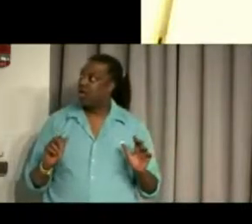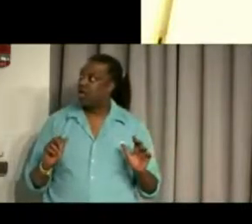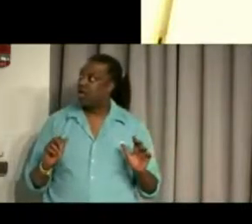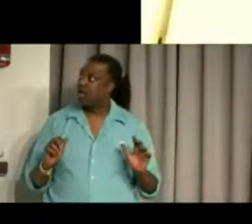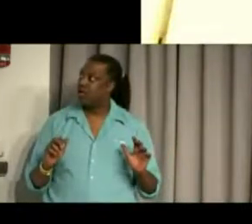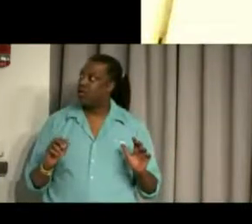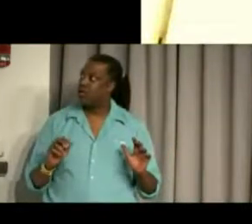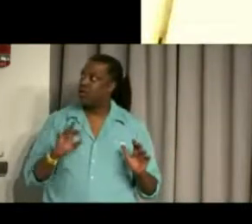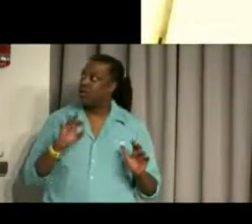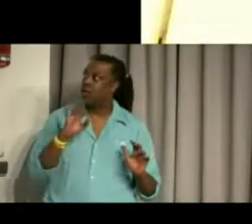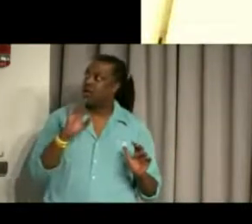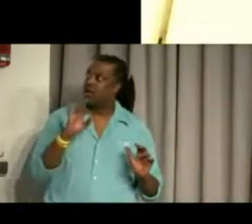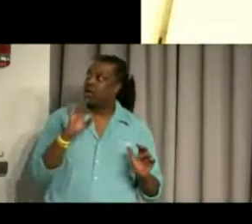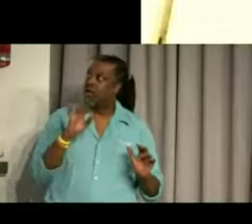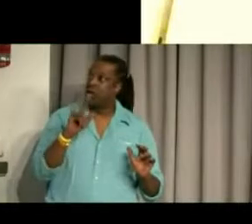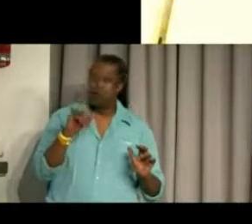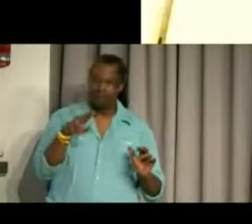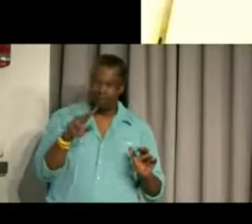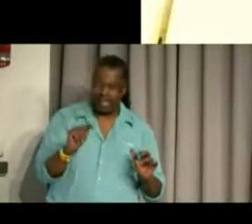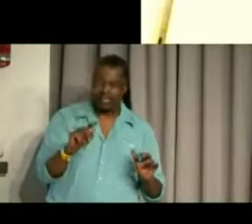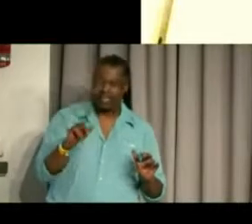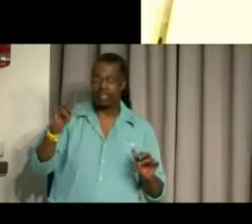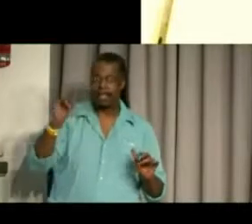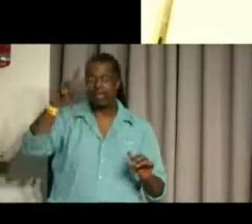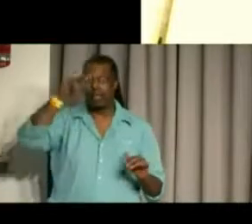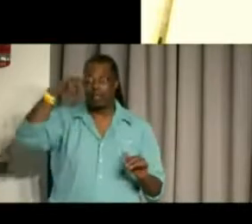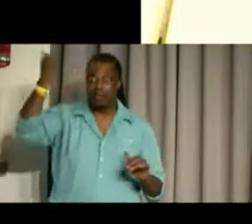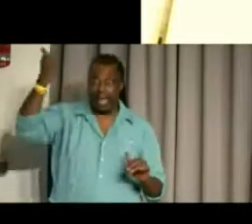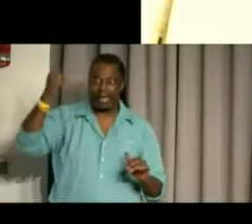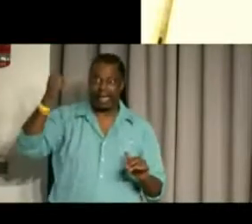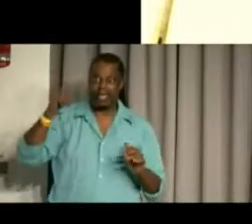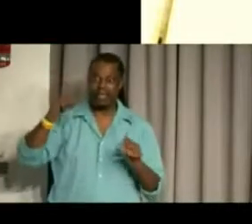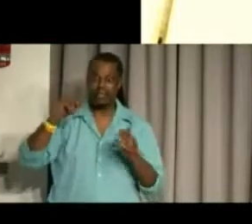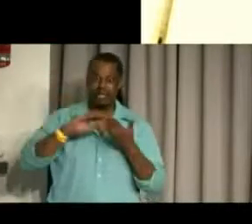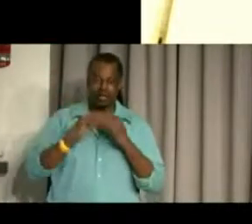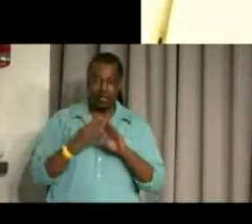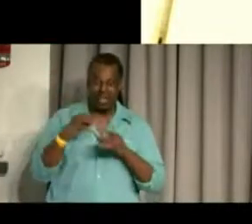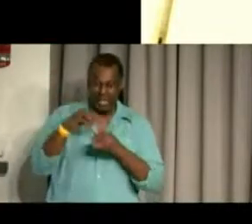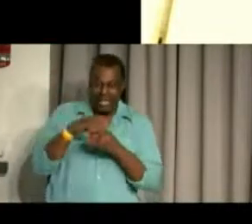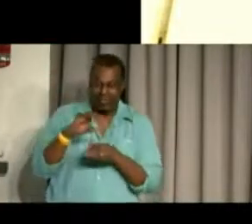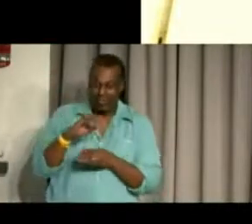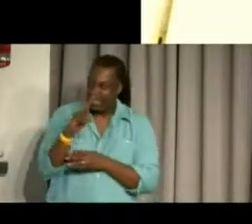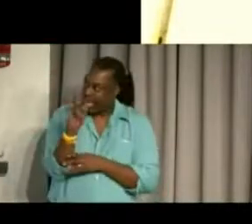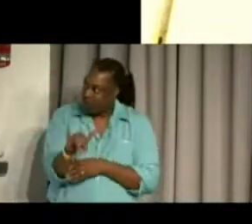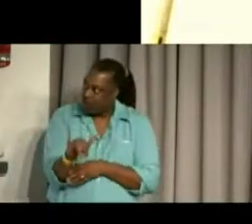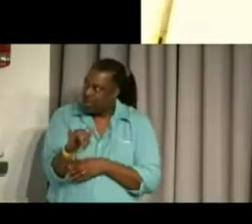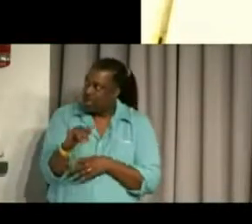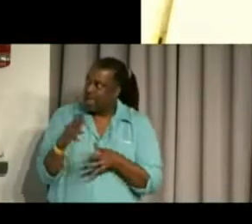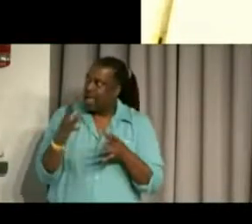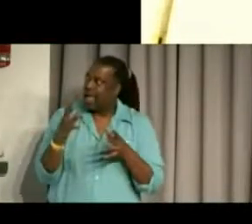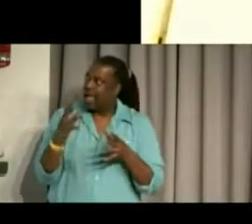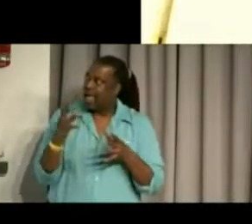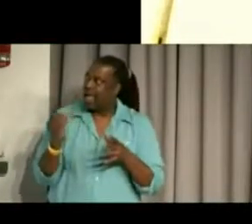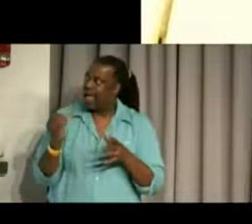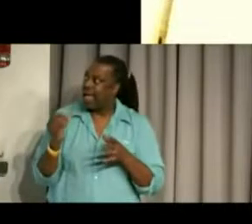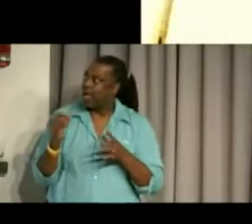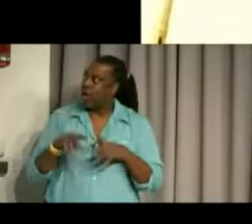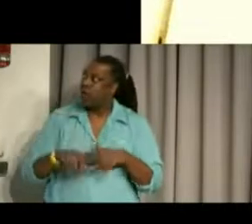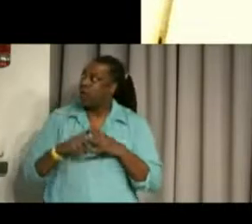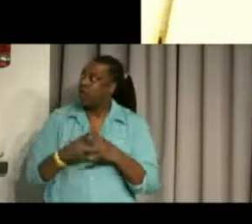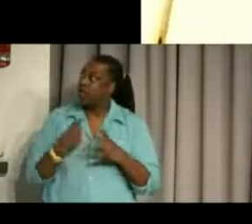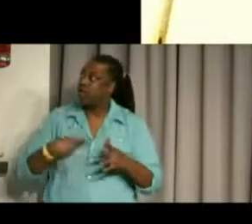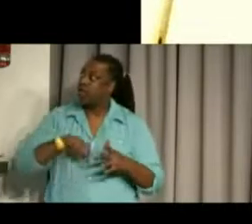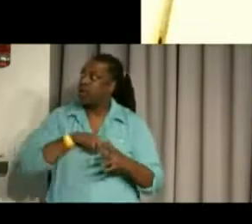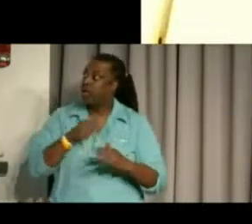Flint is like the blackest community in Genesee County, and the rest originally like we were all